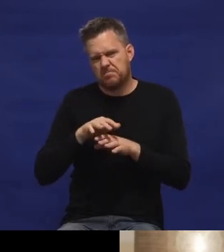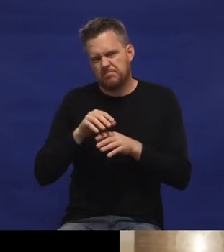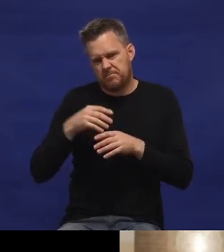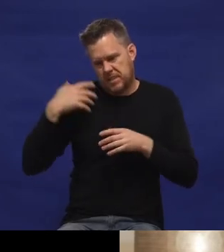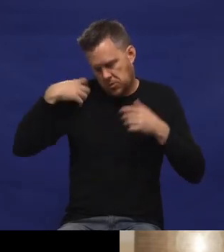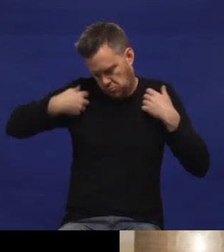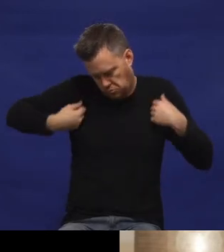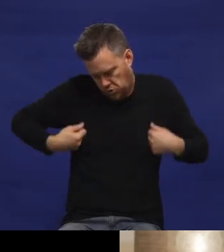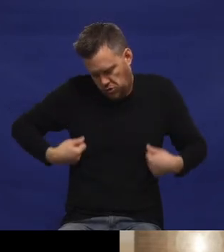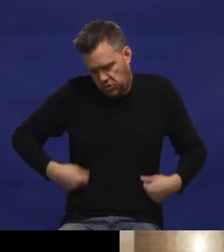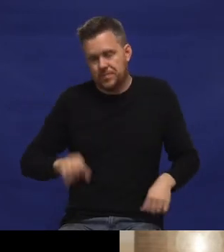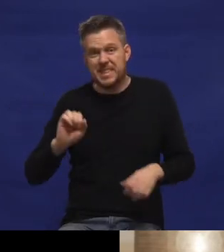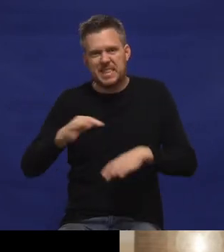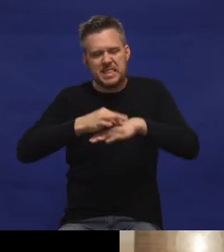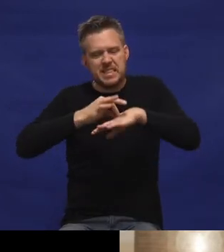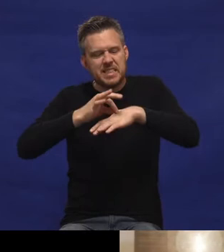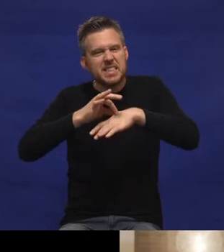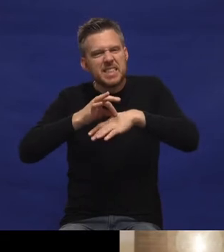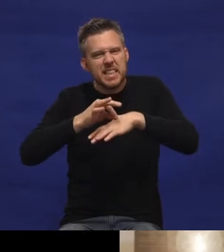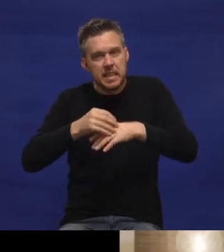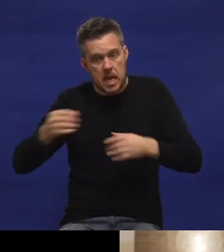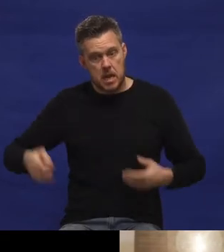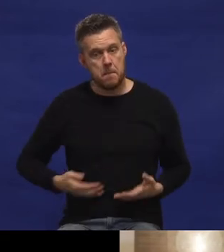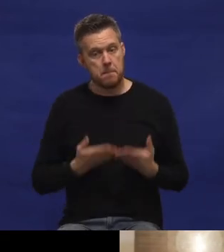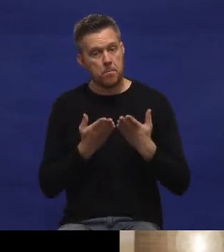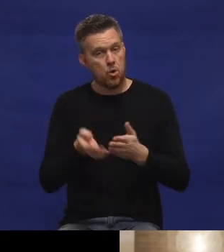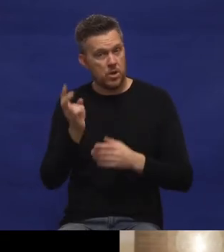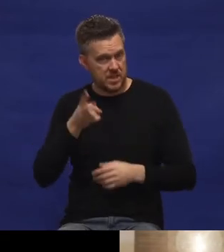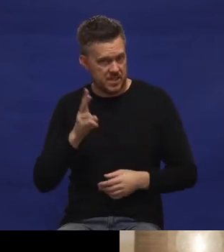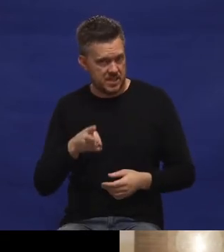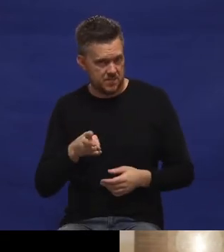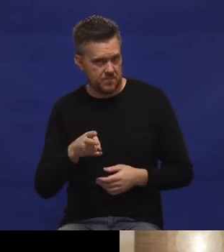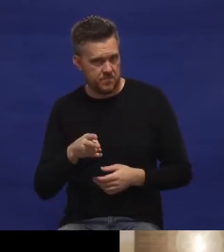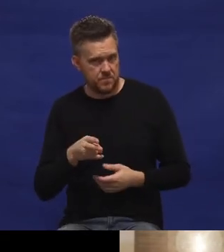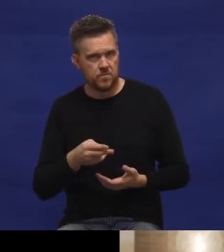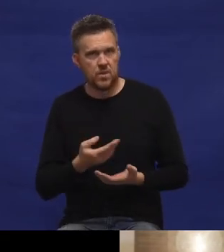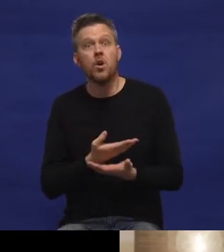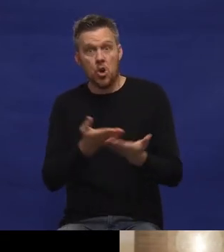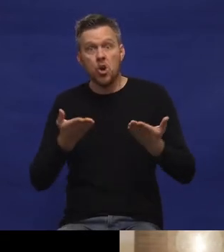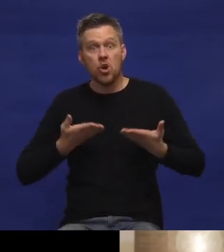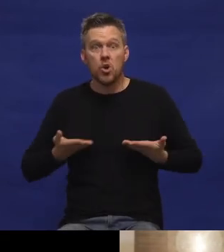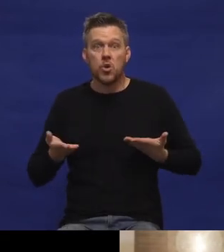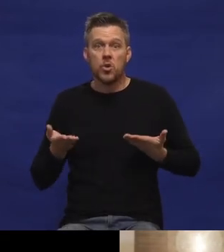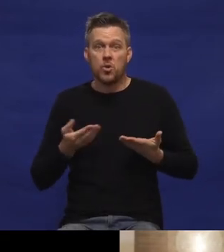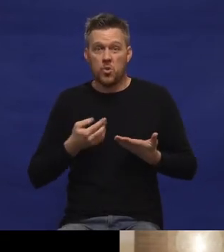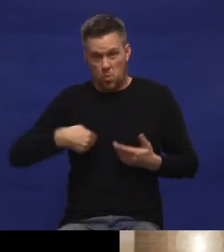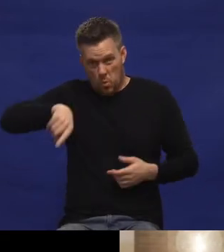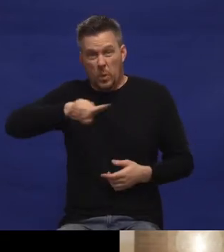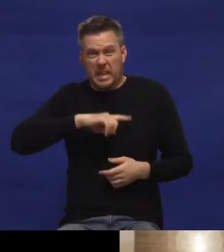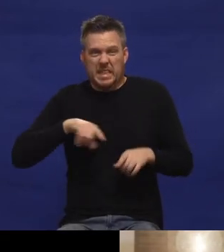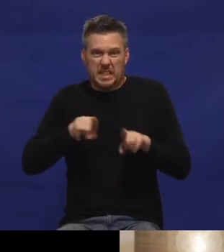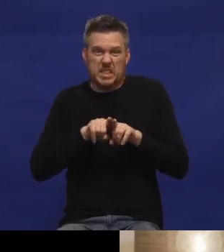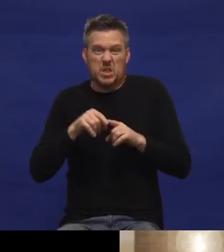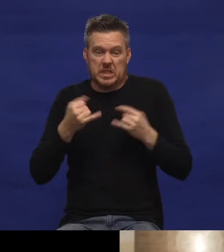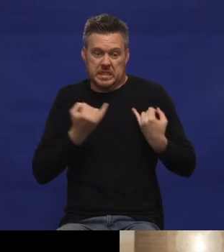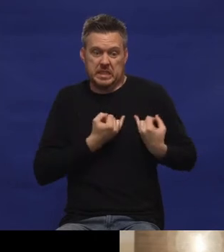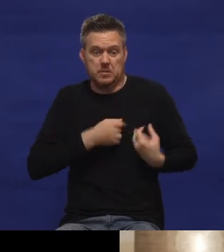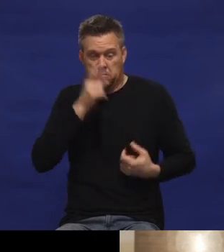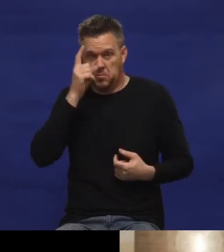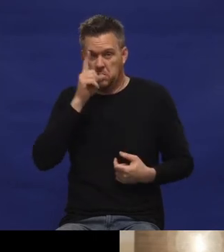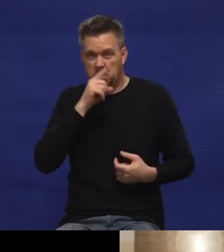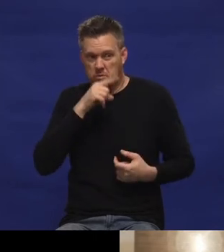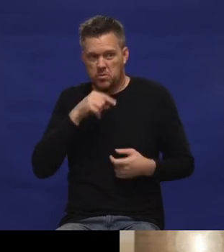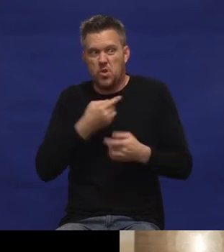its skin and is reborn. We actually are the sinners. We're the